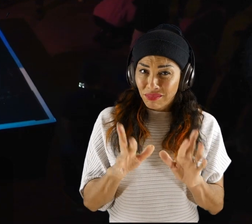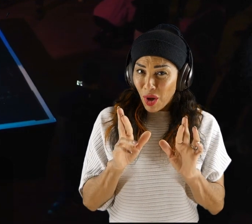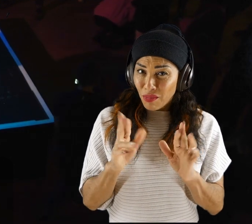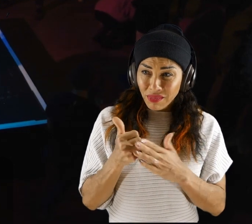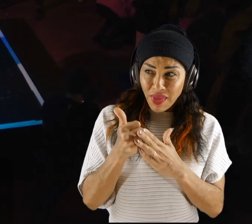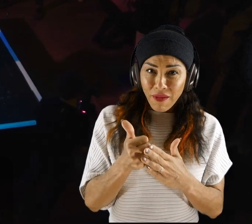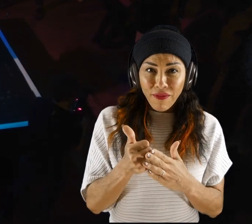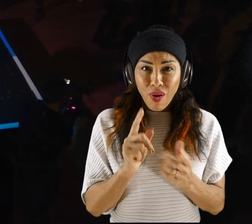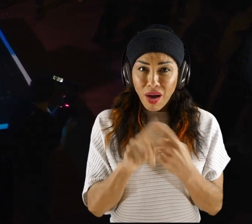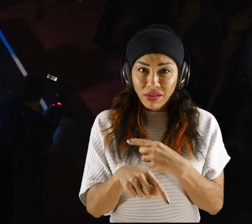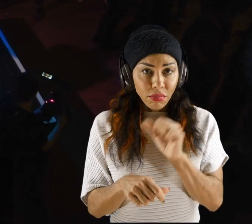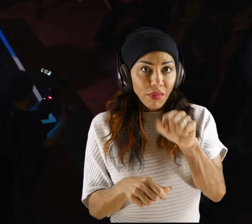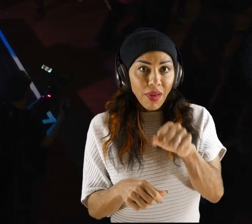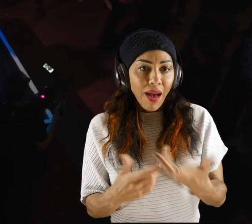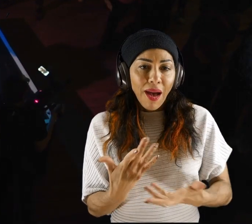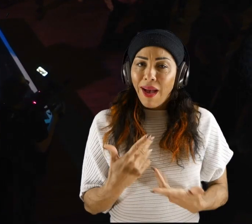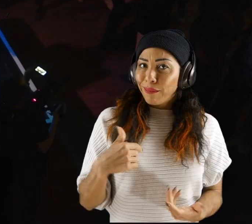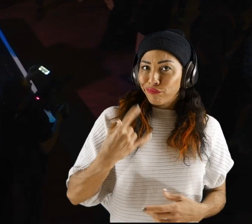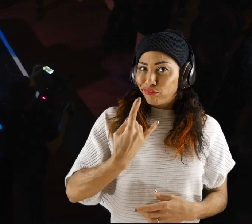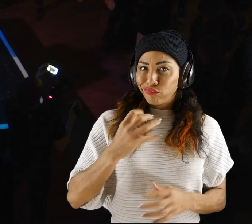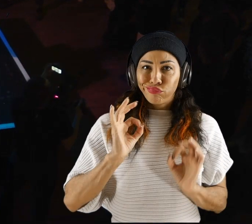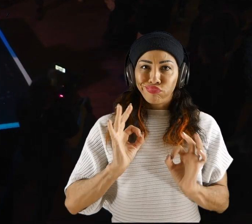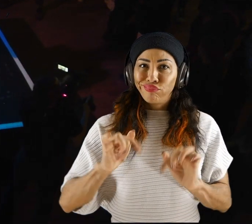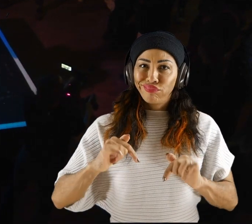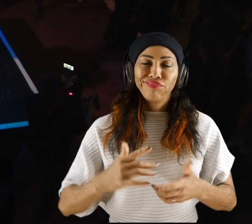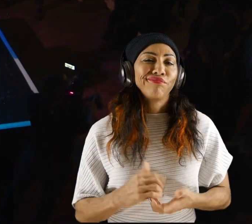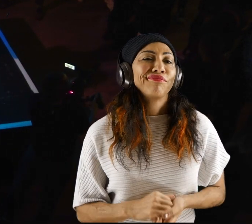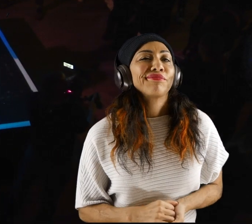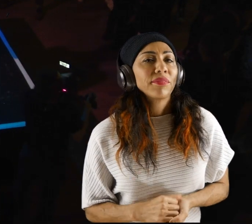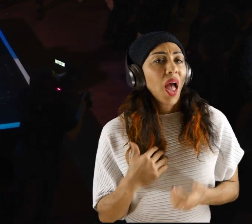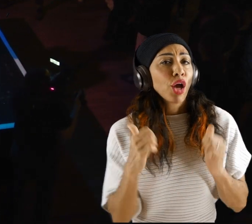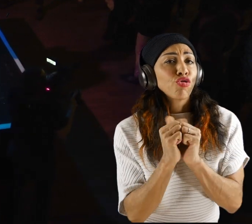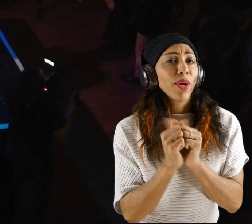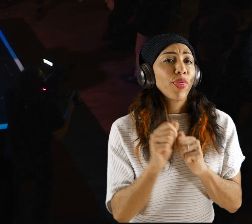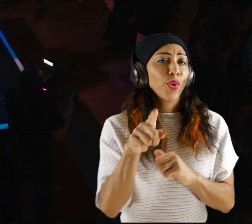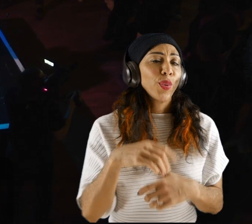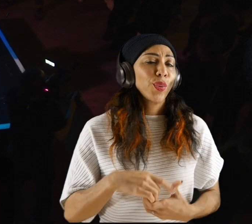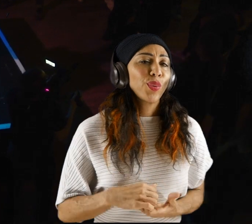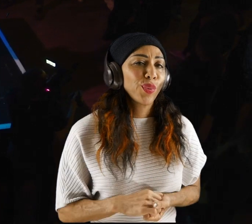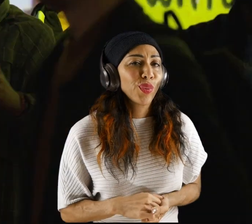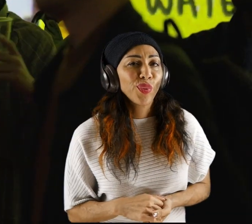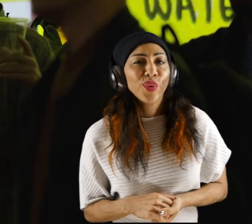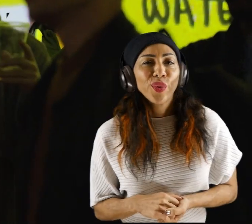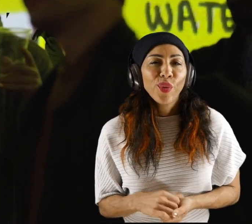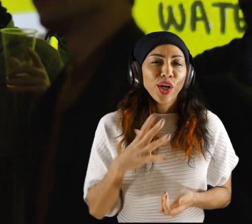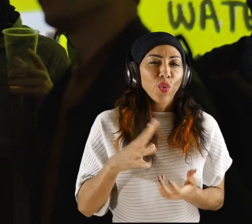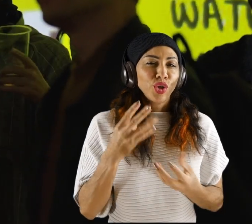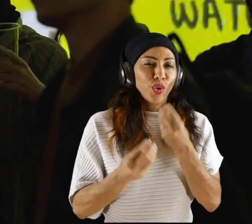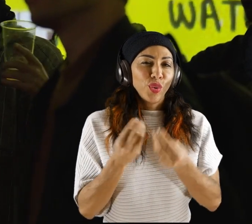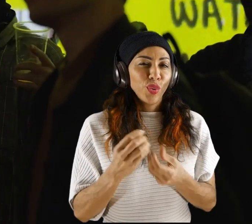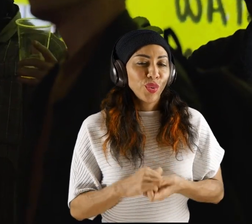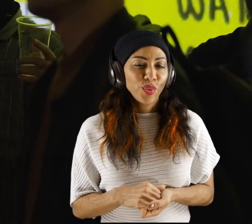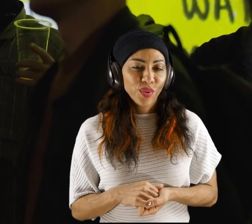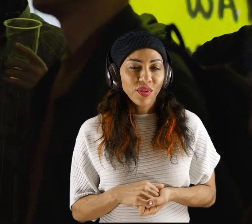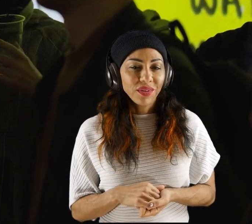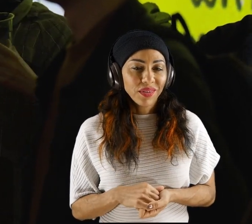to, would you say it is a lot easier to say don't care about the numbers when you're already up? And then